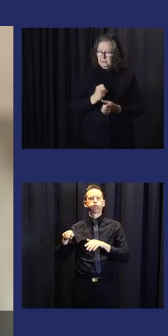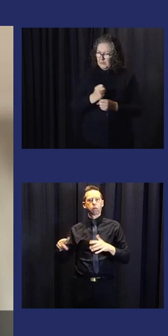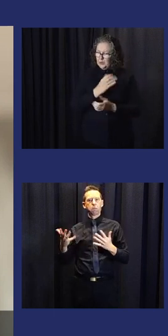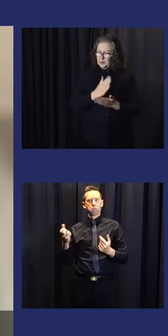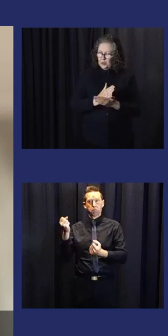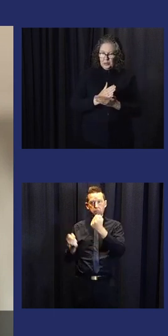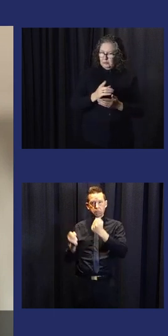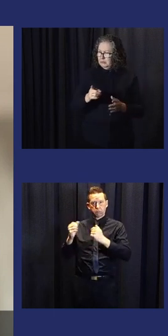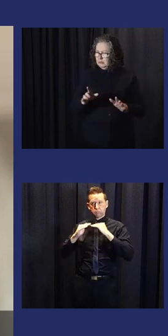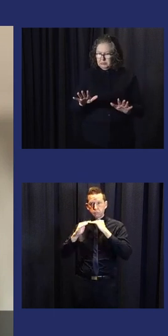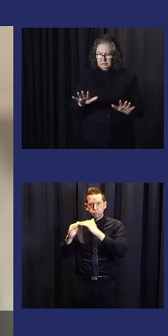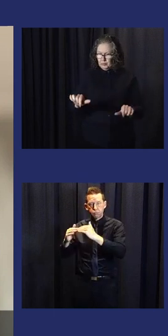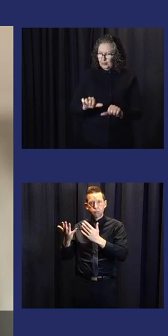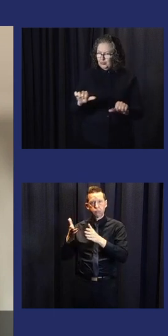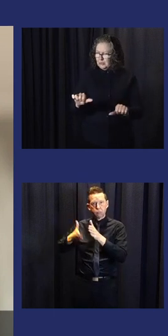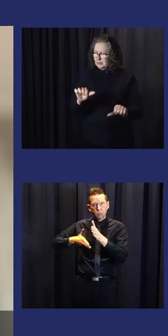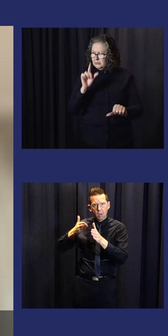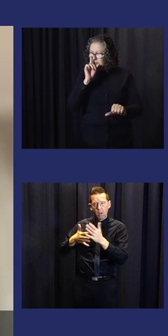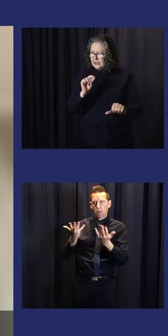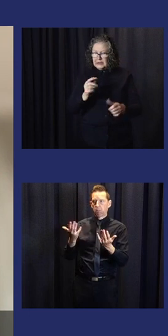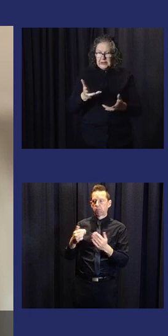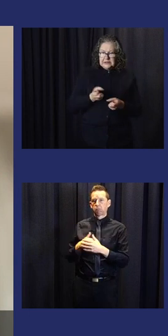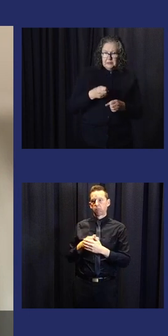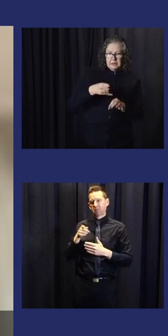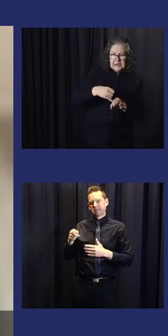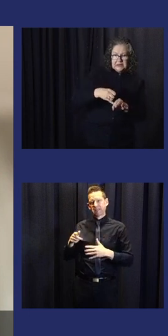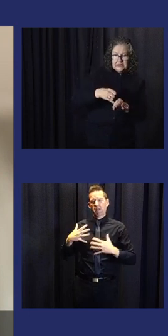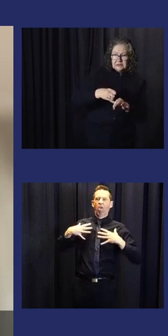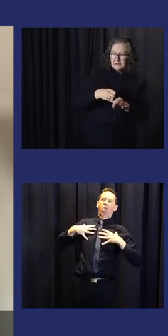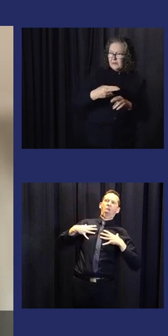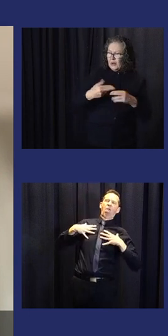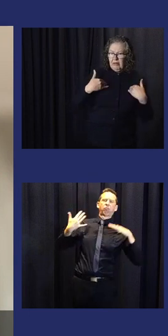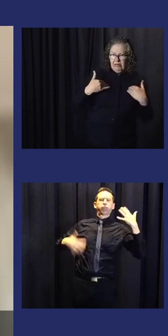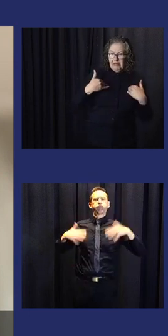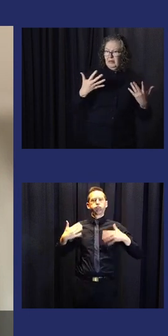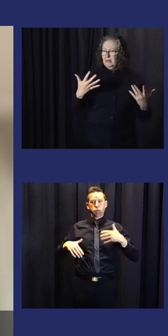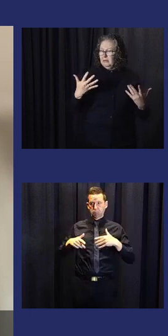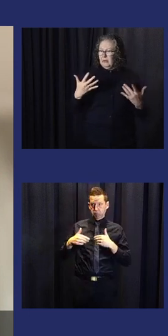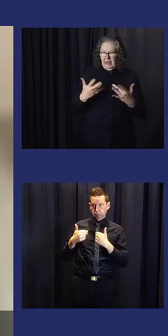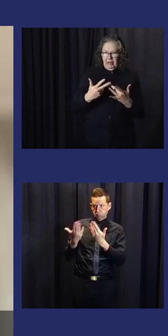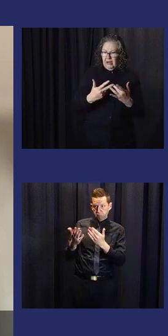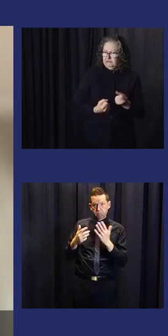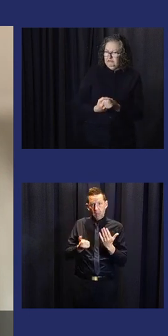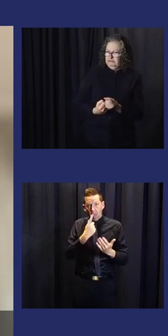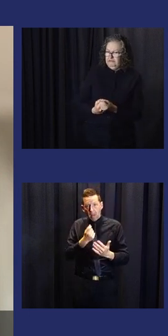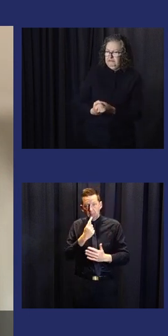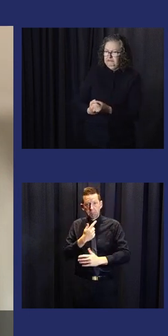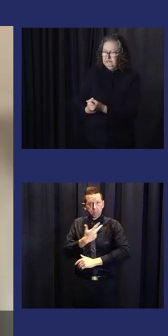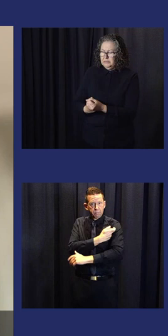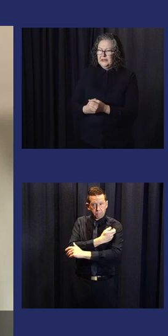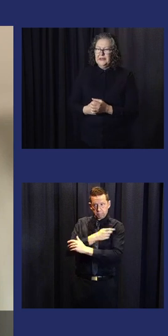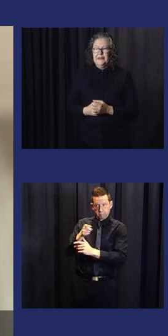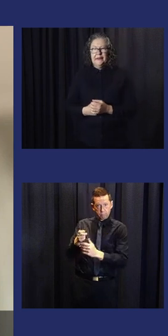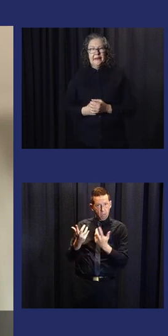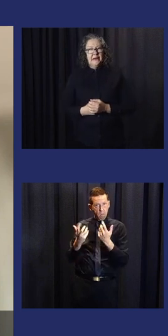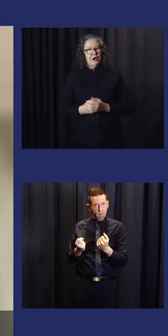be able to access critical medications and supports. And what it also highlighted